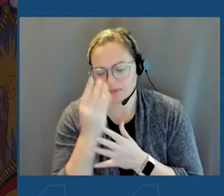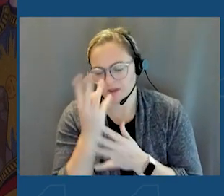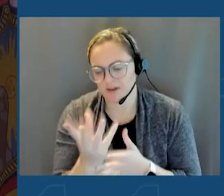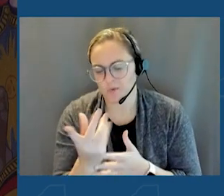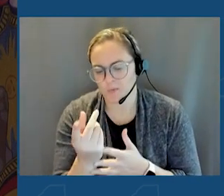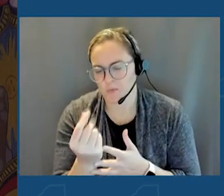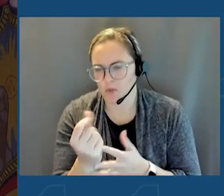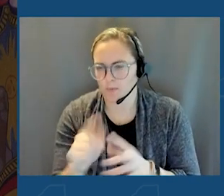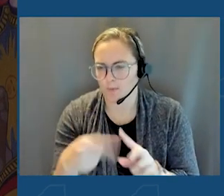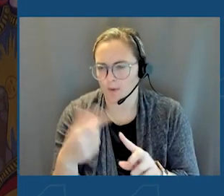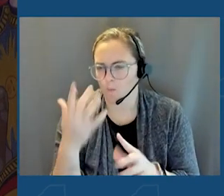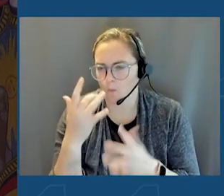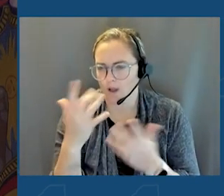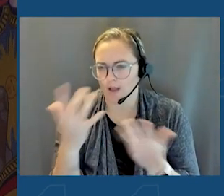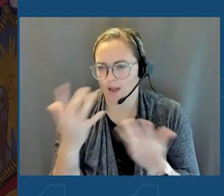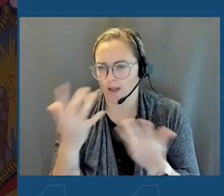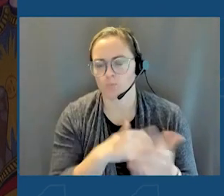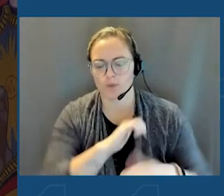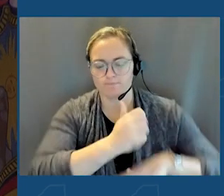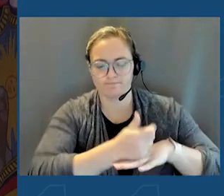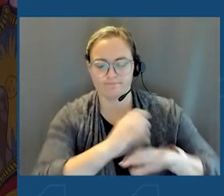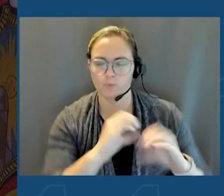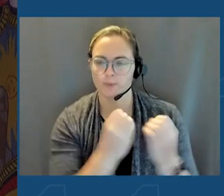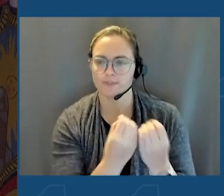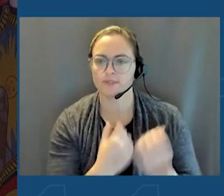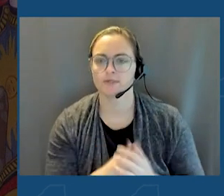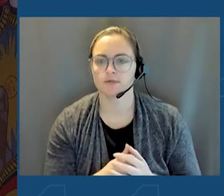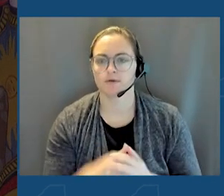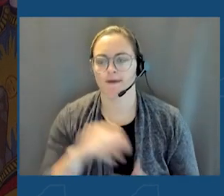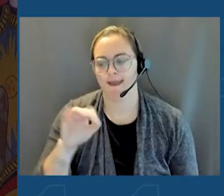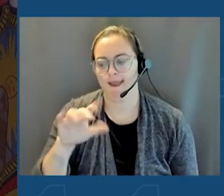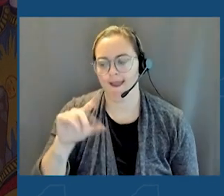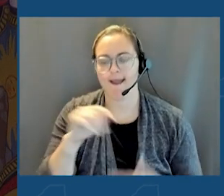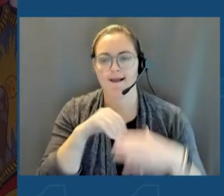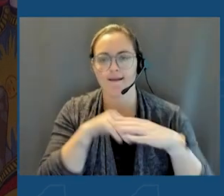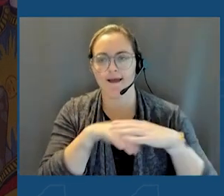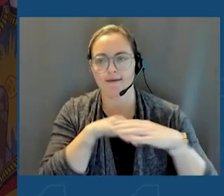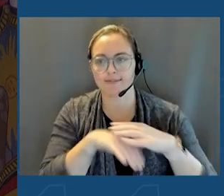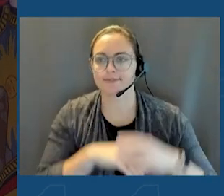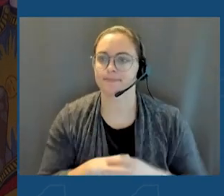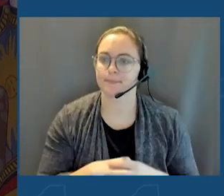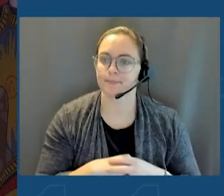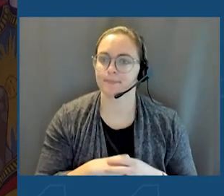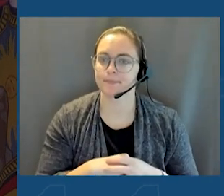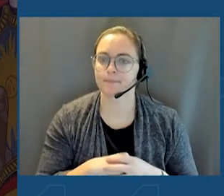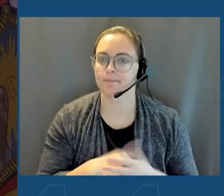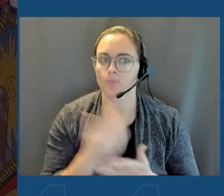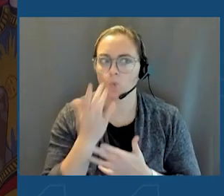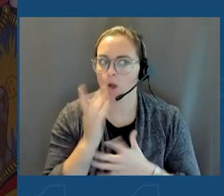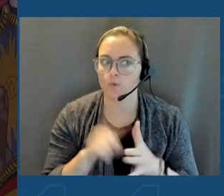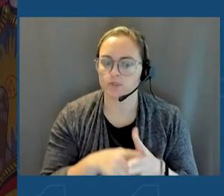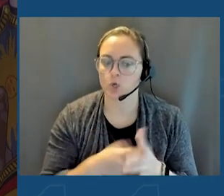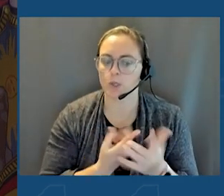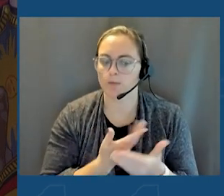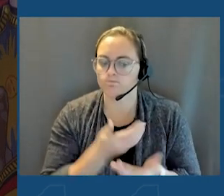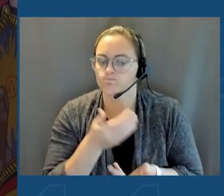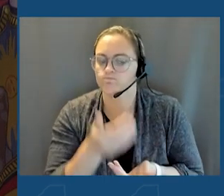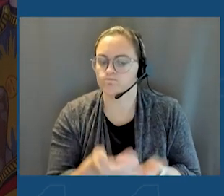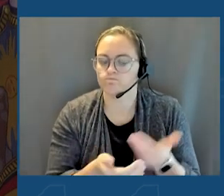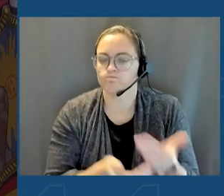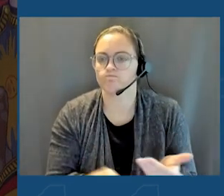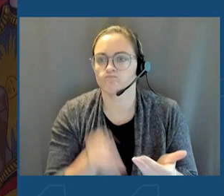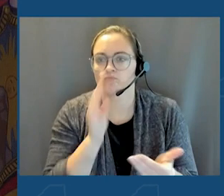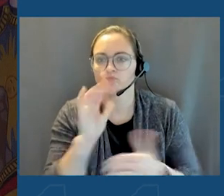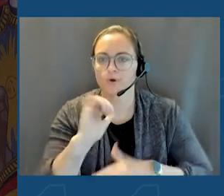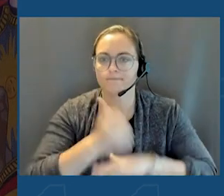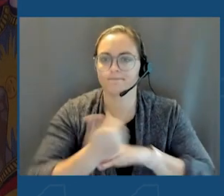about why we formed this organization called ACT Access and started down this path to get this